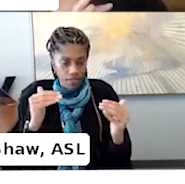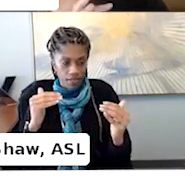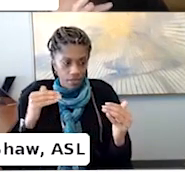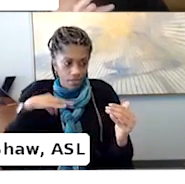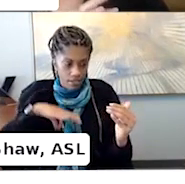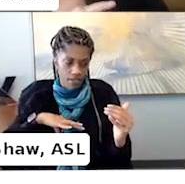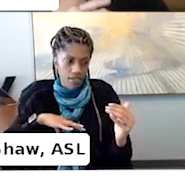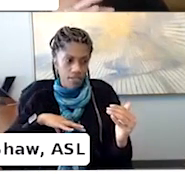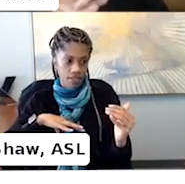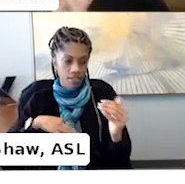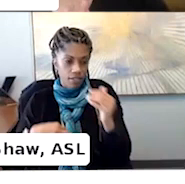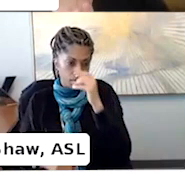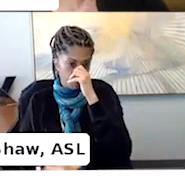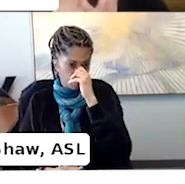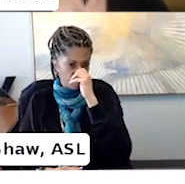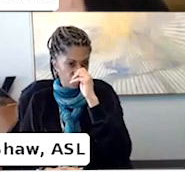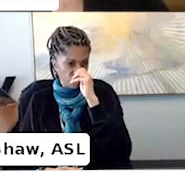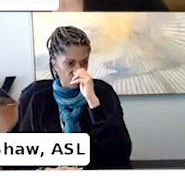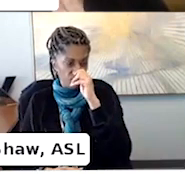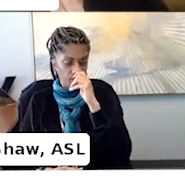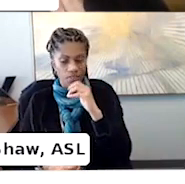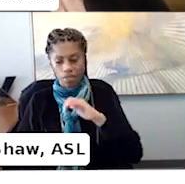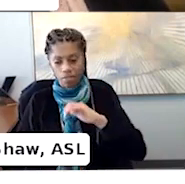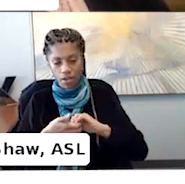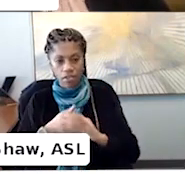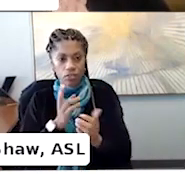one. Partnership, truth,